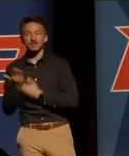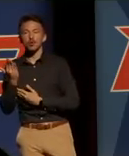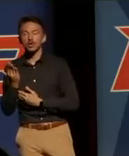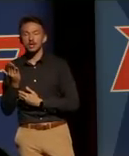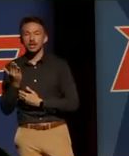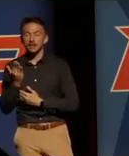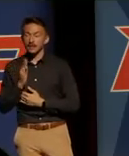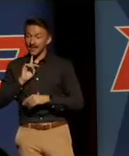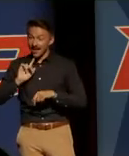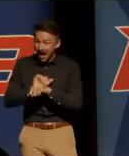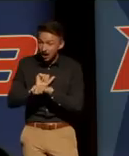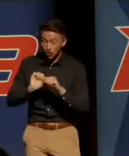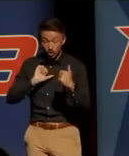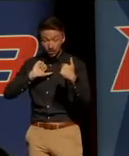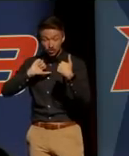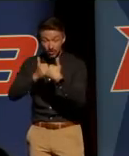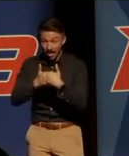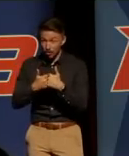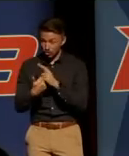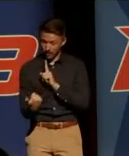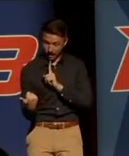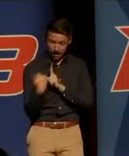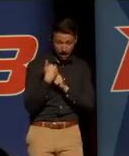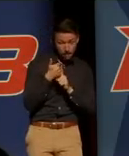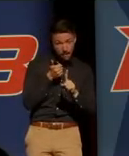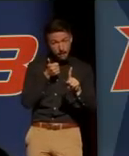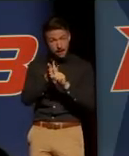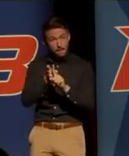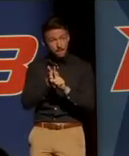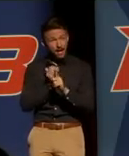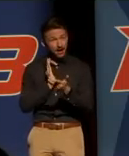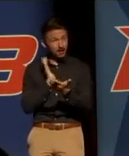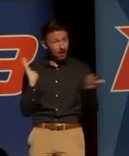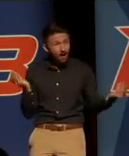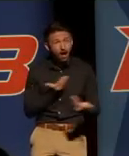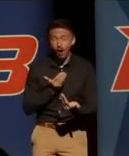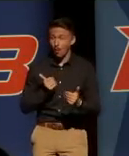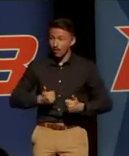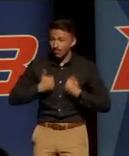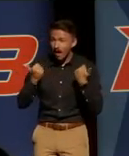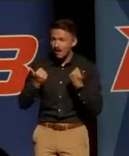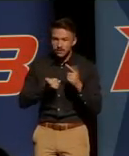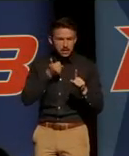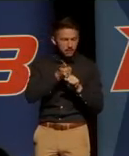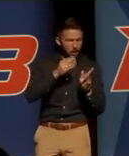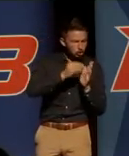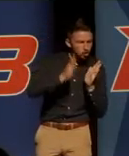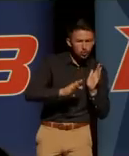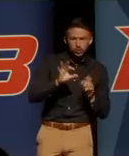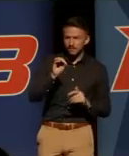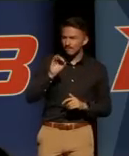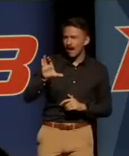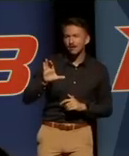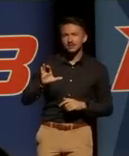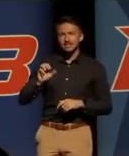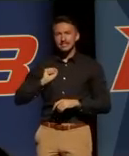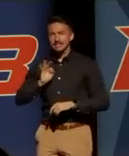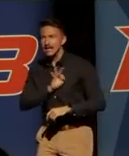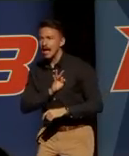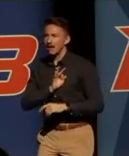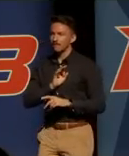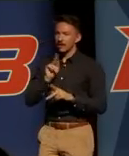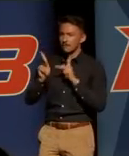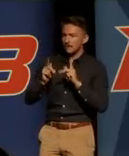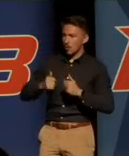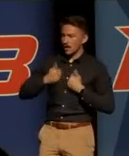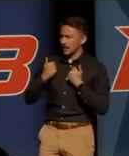affect our lives, that affect our students, that affect our faculty, that affect our staff, our neighbors,